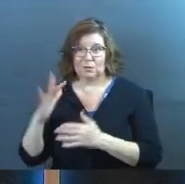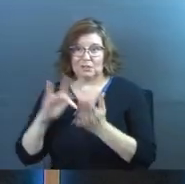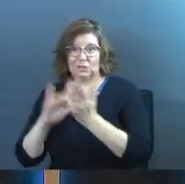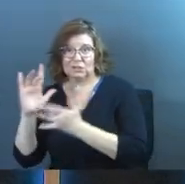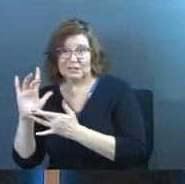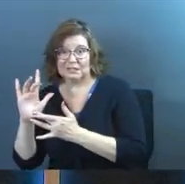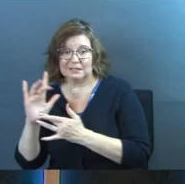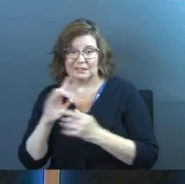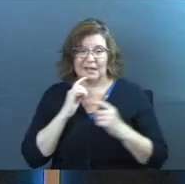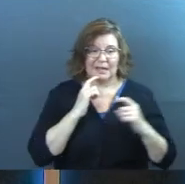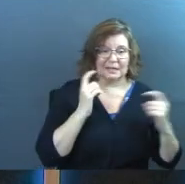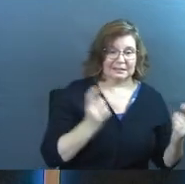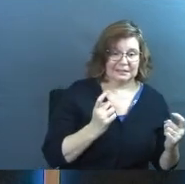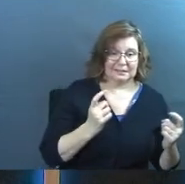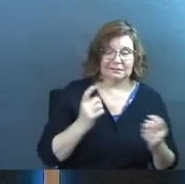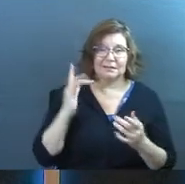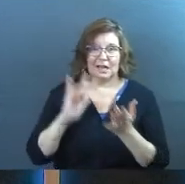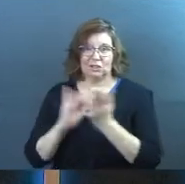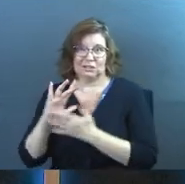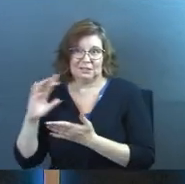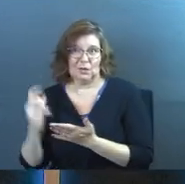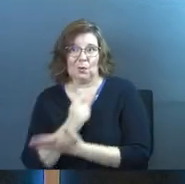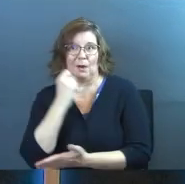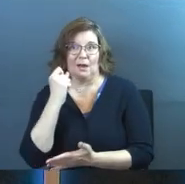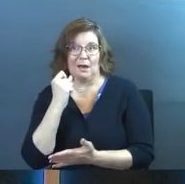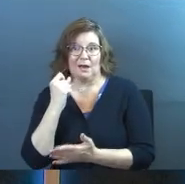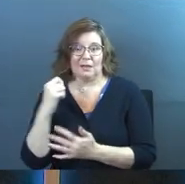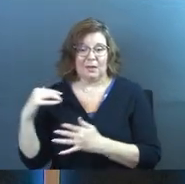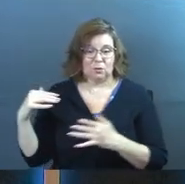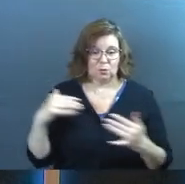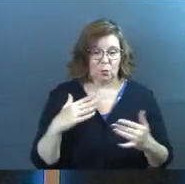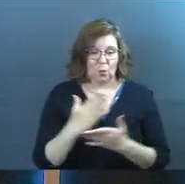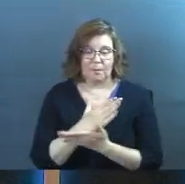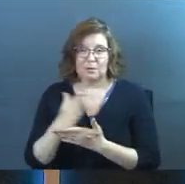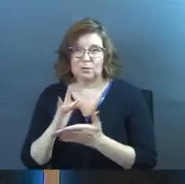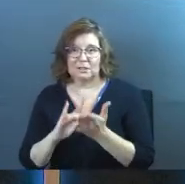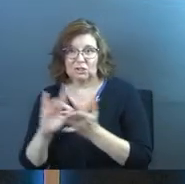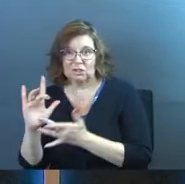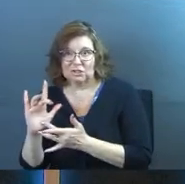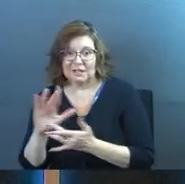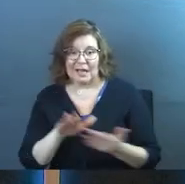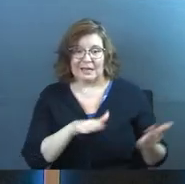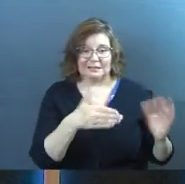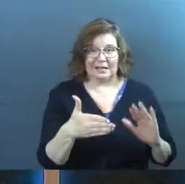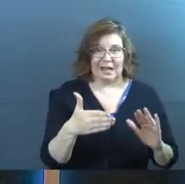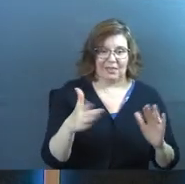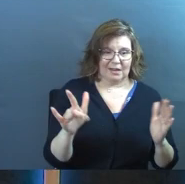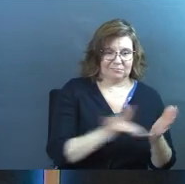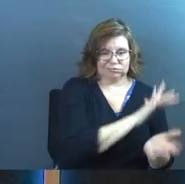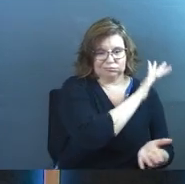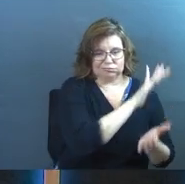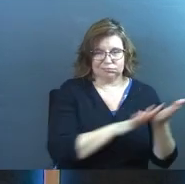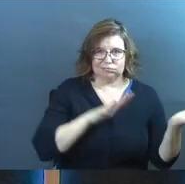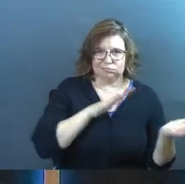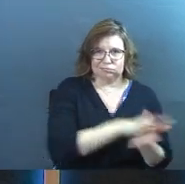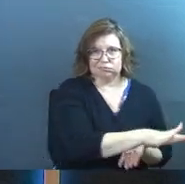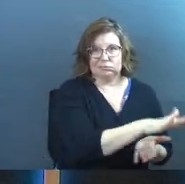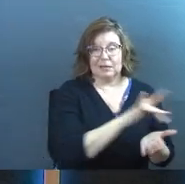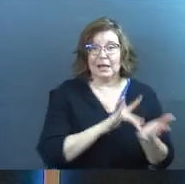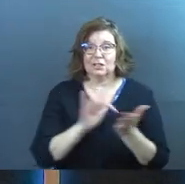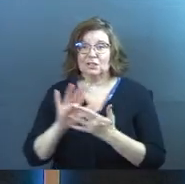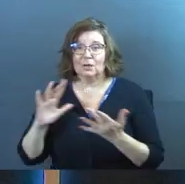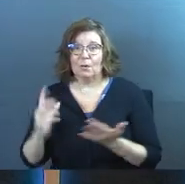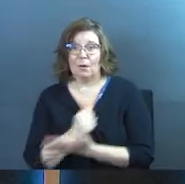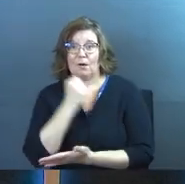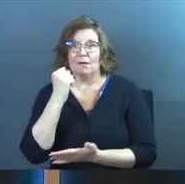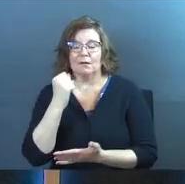Jesus won. There was a war between Jesus and death itself and Jesus won. Does that make sense this morning? So